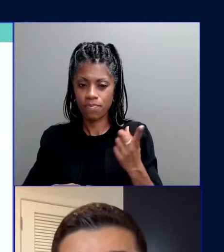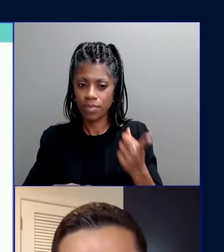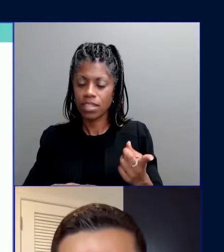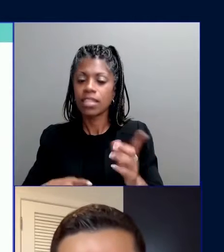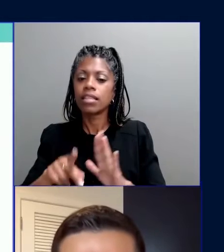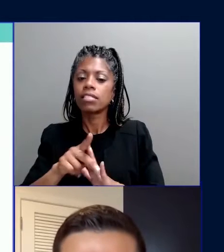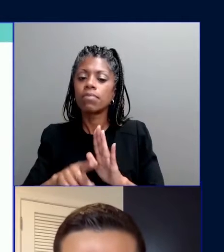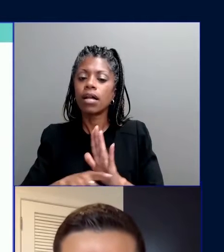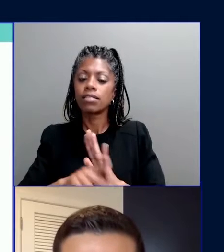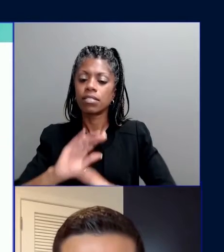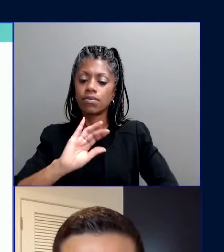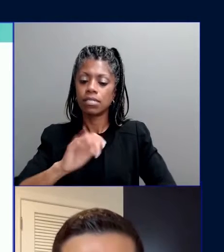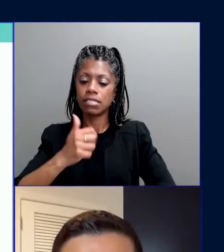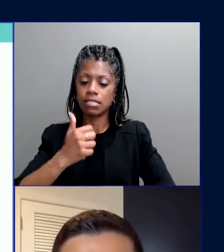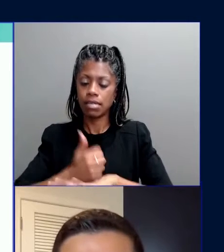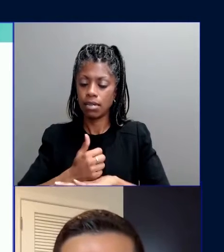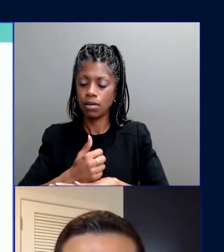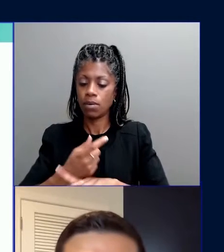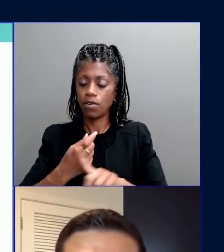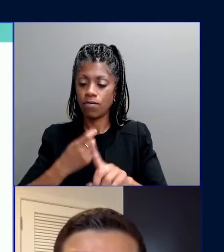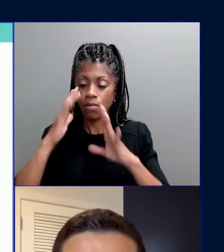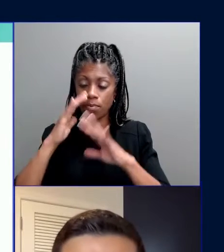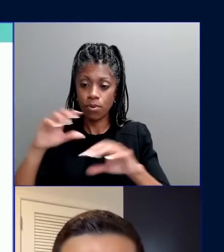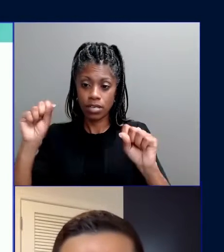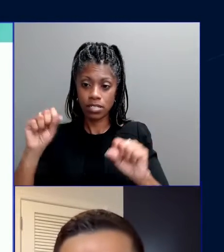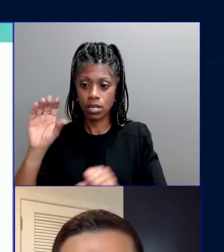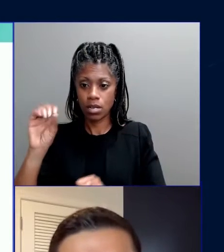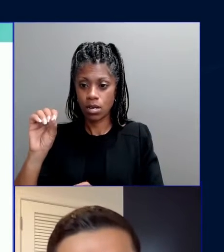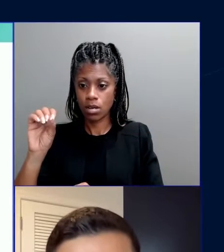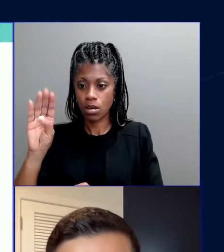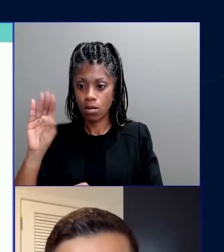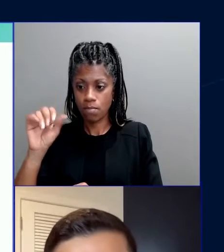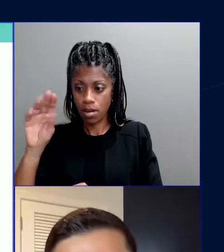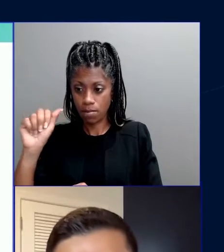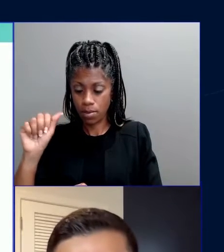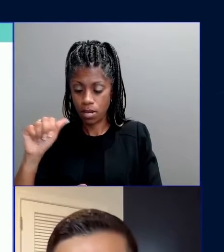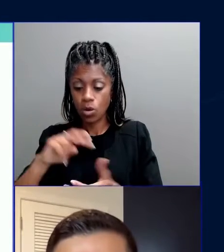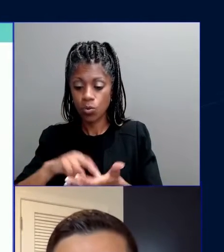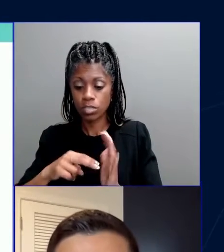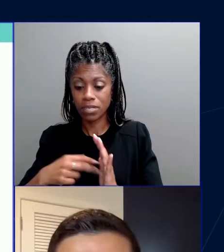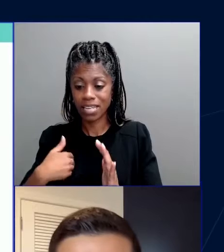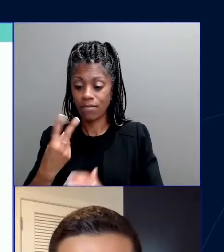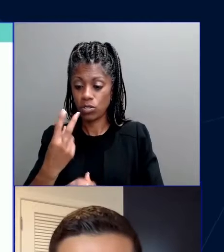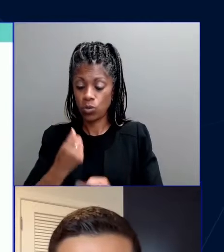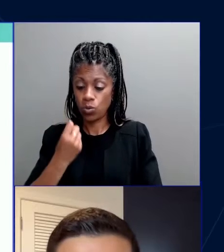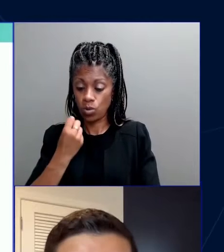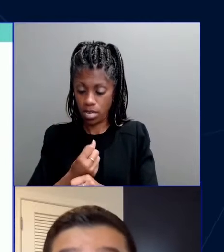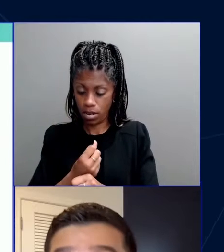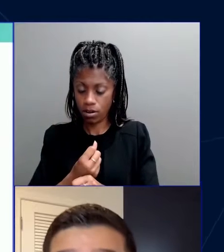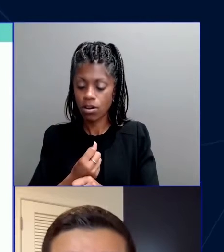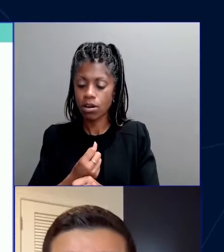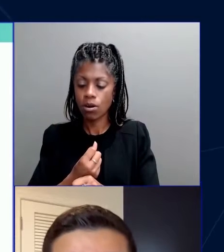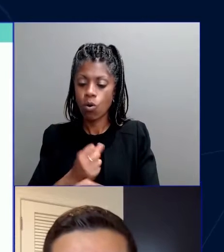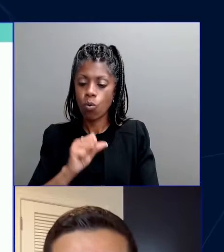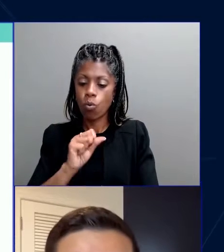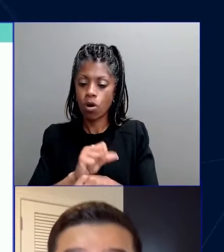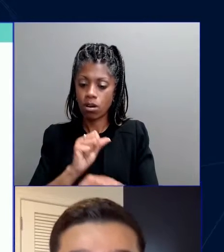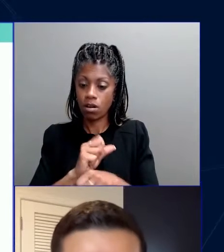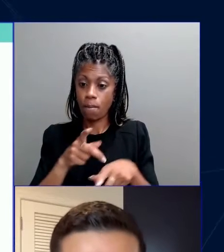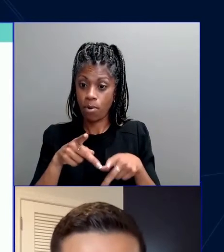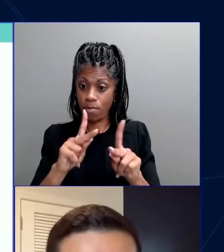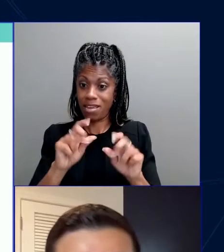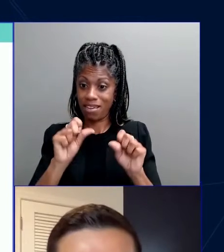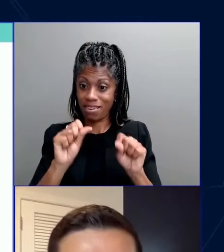President Obama in 2012, which provides a 2-year renewable work permit and protections from deportation. Both Bruna and I are